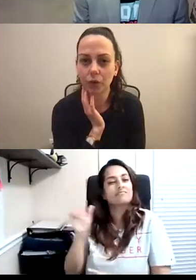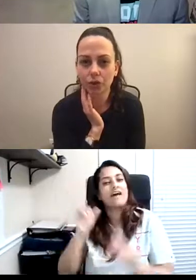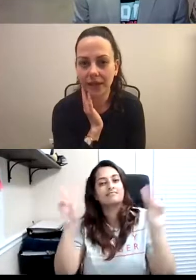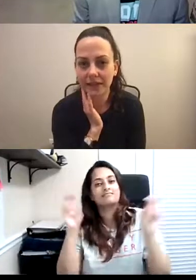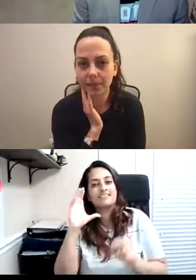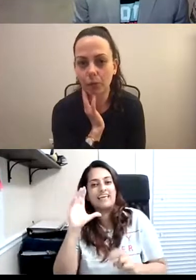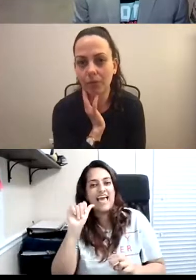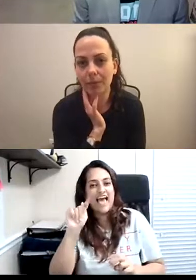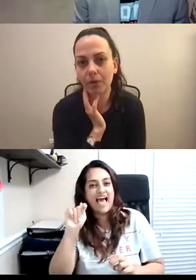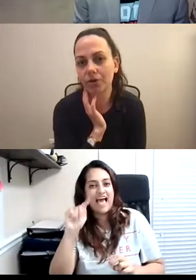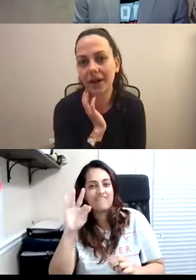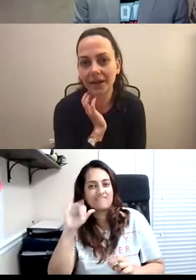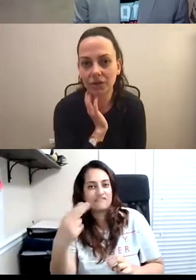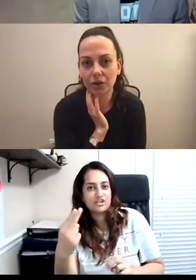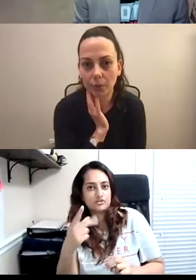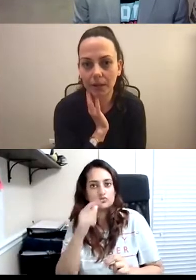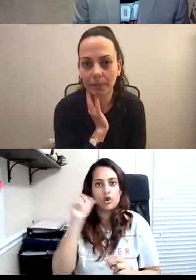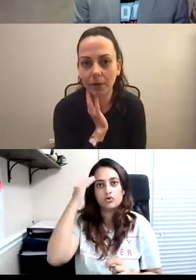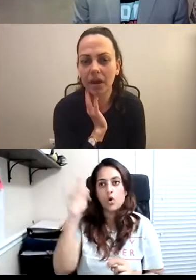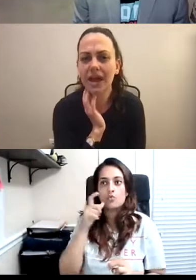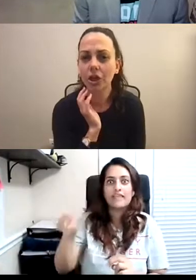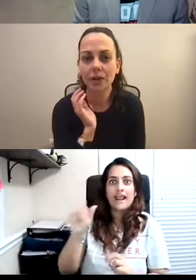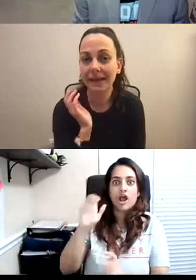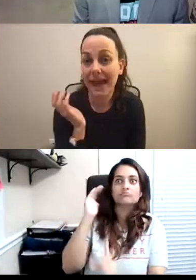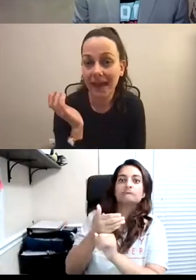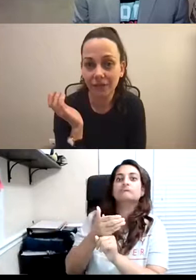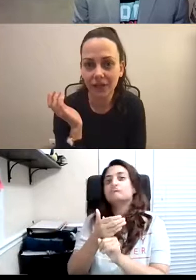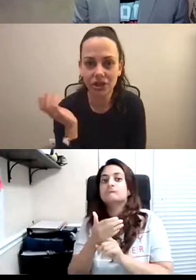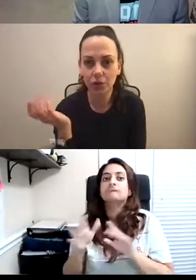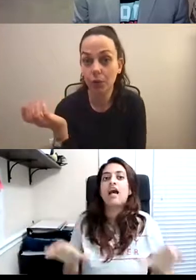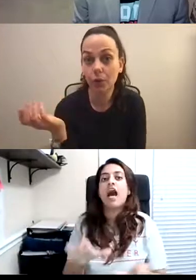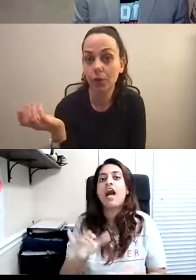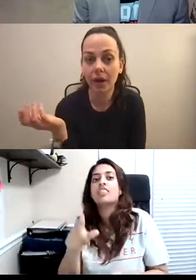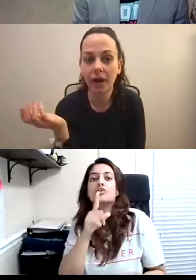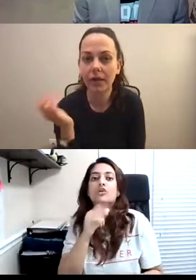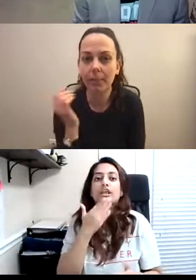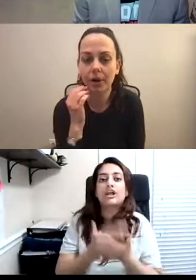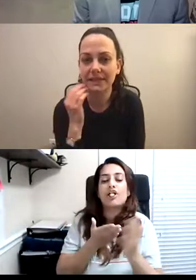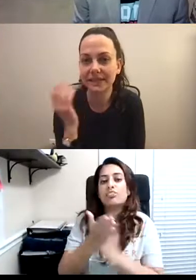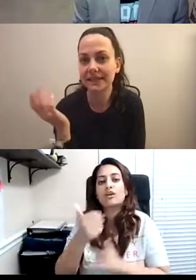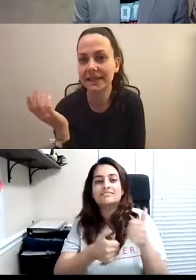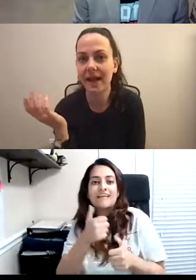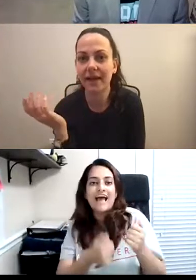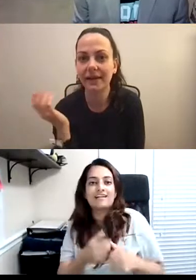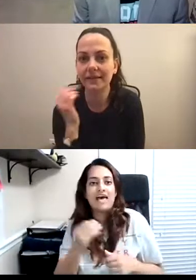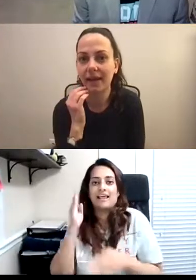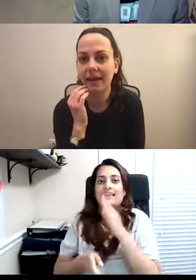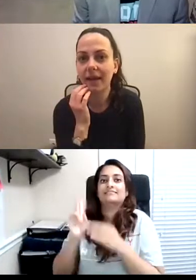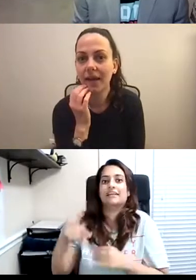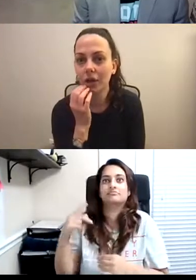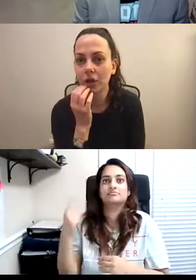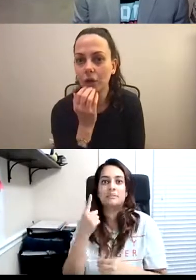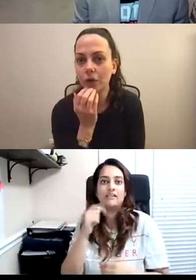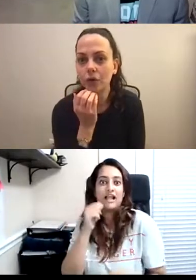really socializing with people. You're not getting to know people. You could be catfished. You don't know who they are. They put on this disguise,